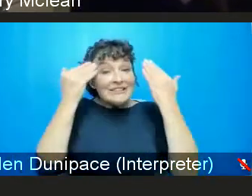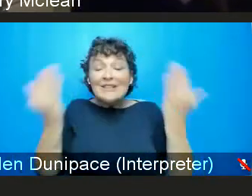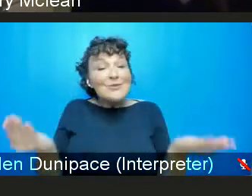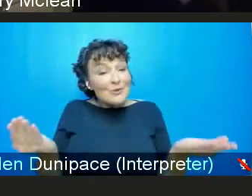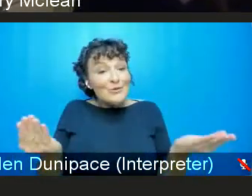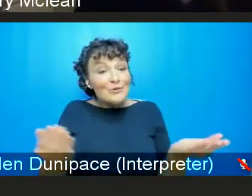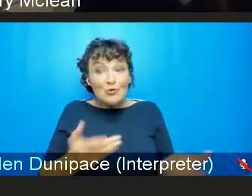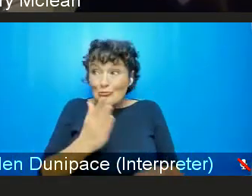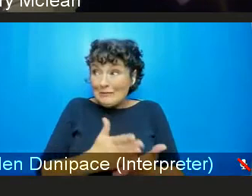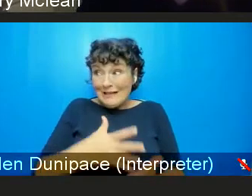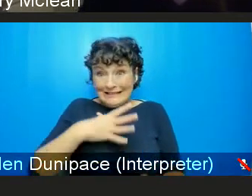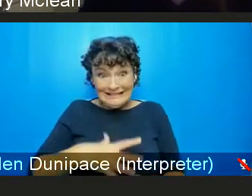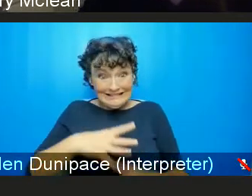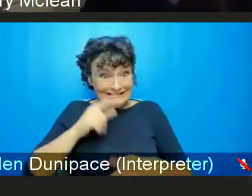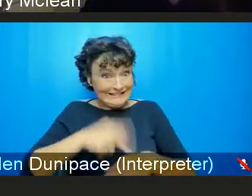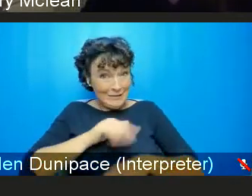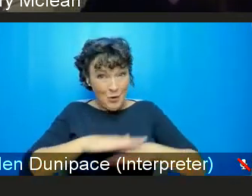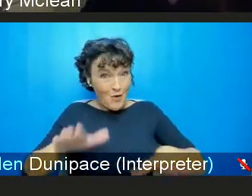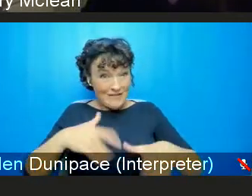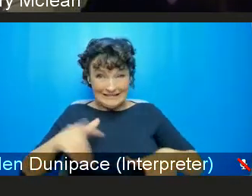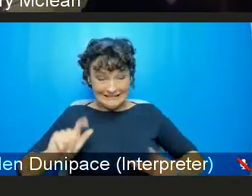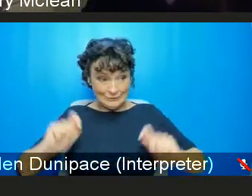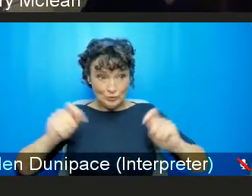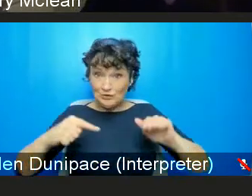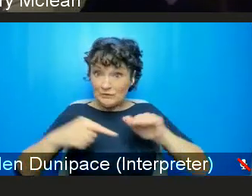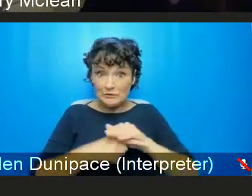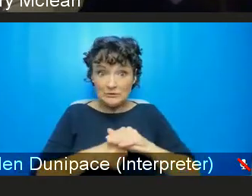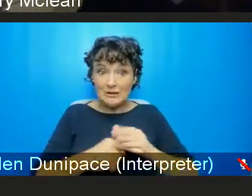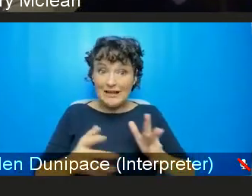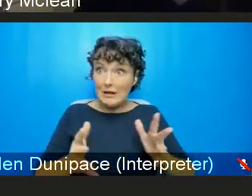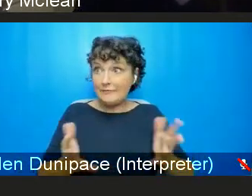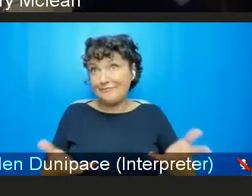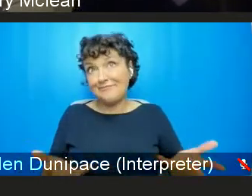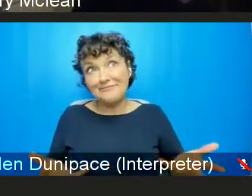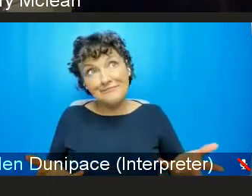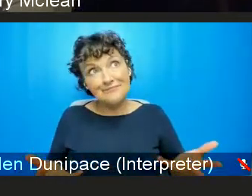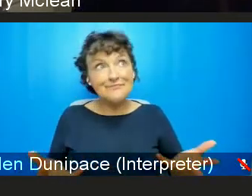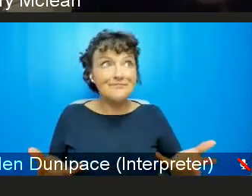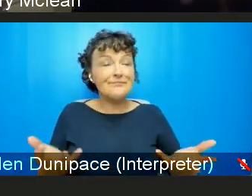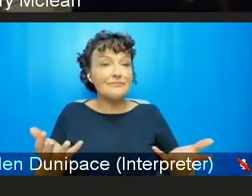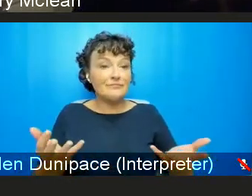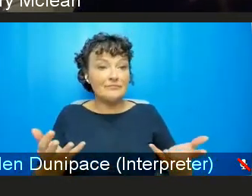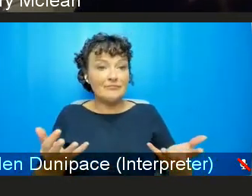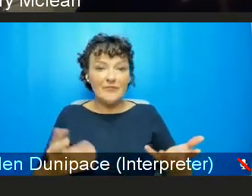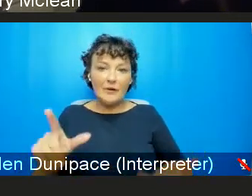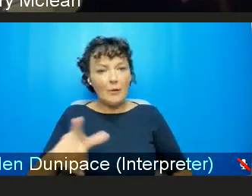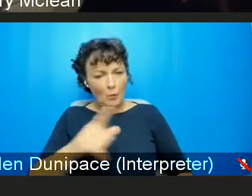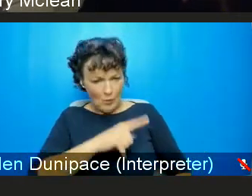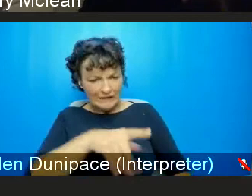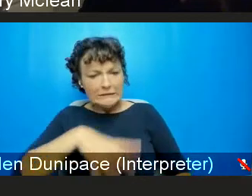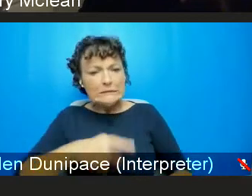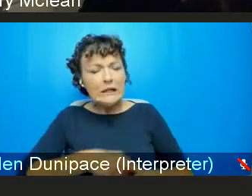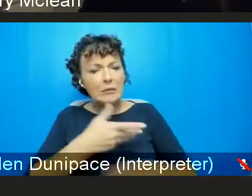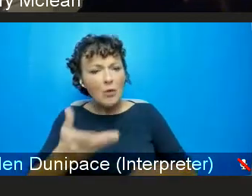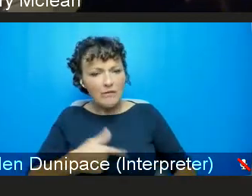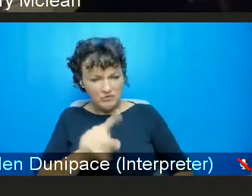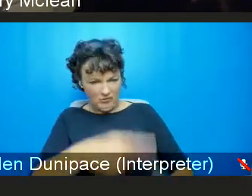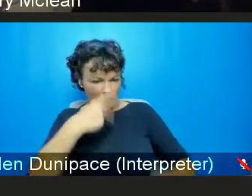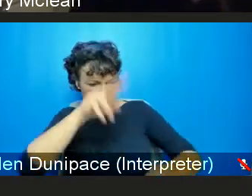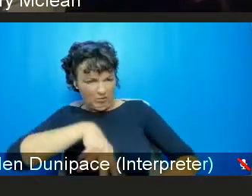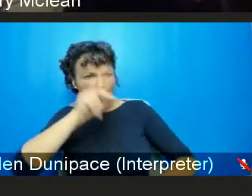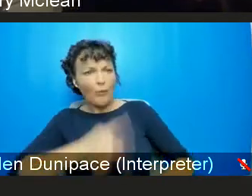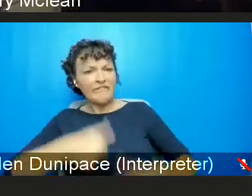time off, it was a case of, you know, like, you know, why do you need time off? You know, you're perfectly fine, you